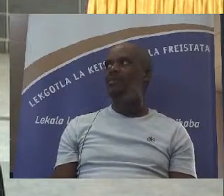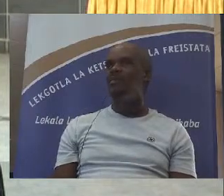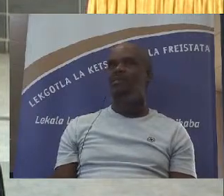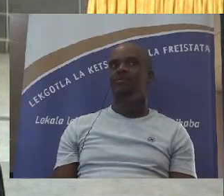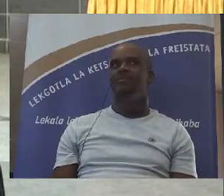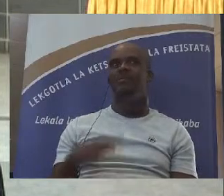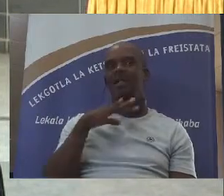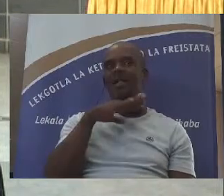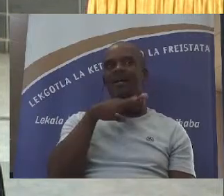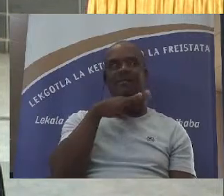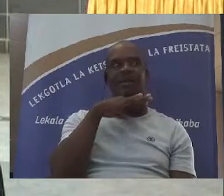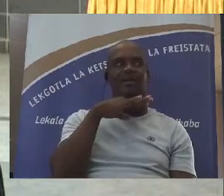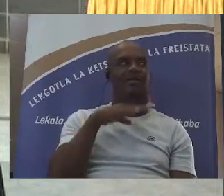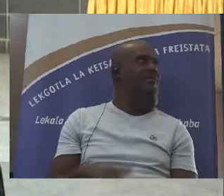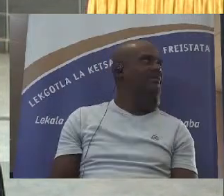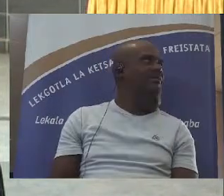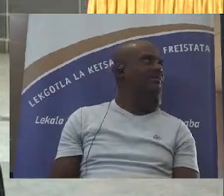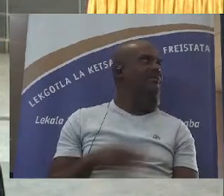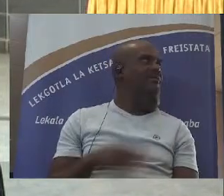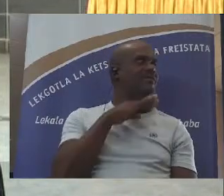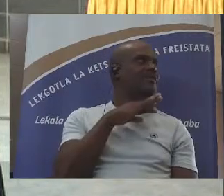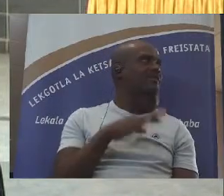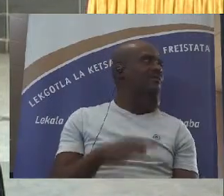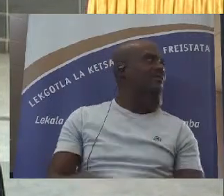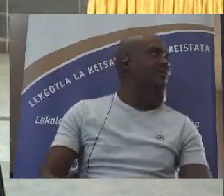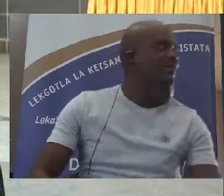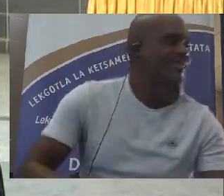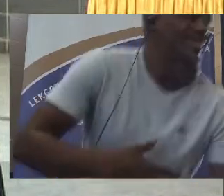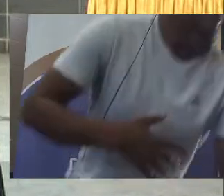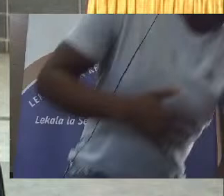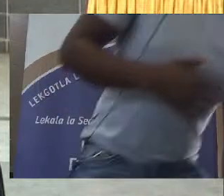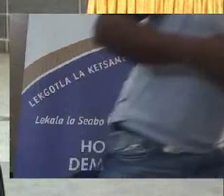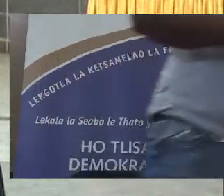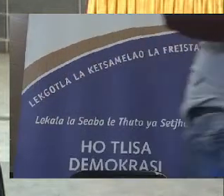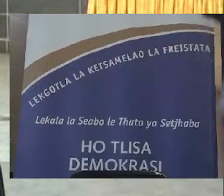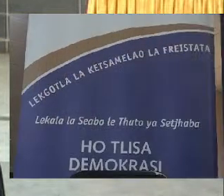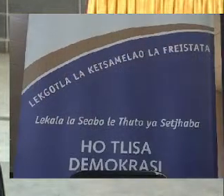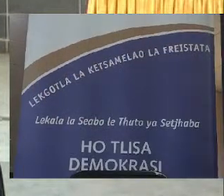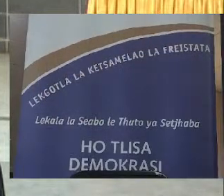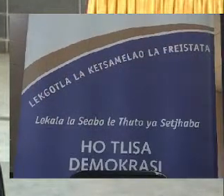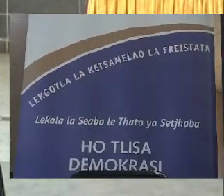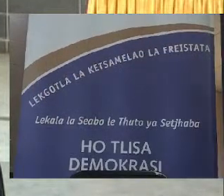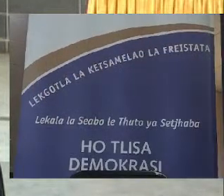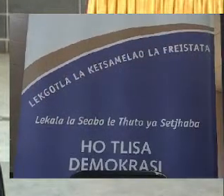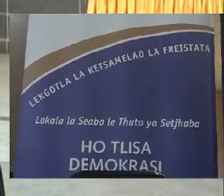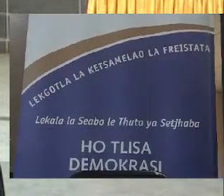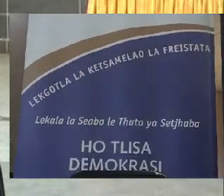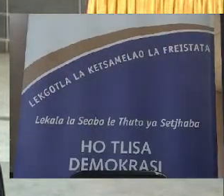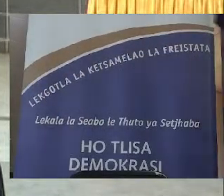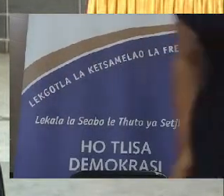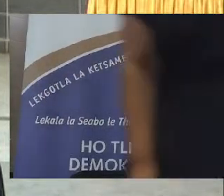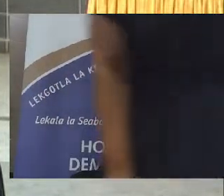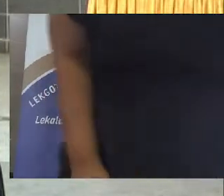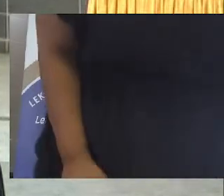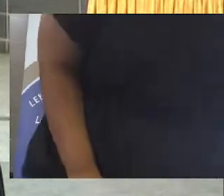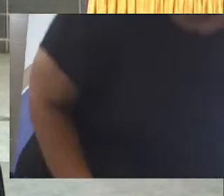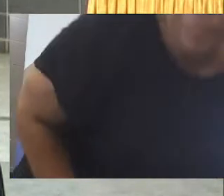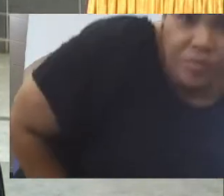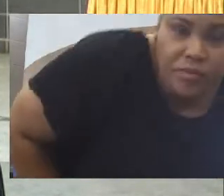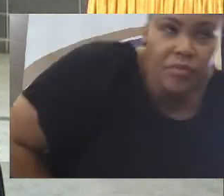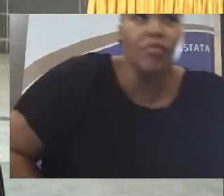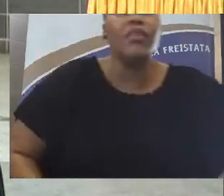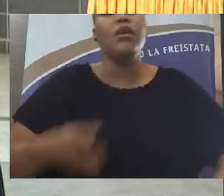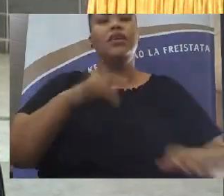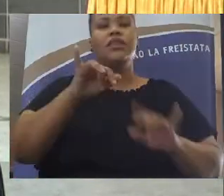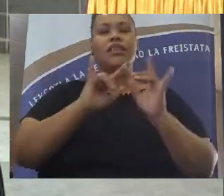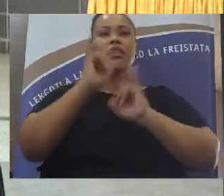Vir die afgelope, dit gaan maar nie lekker nie, Chairperson Mashinini. Ons het 'n groot